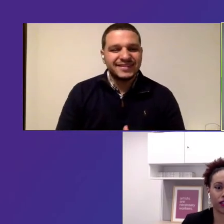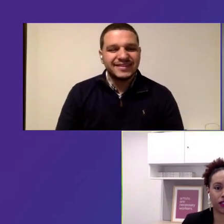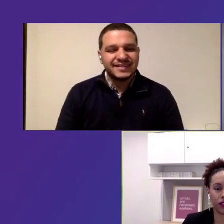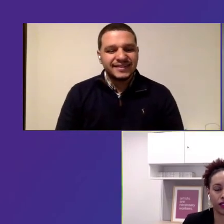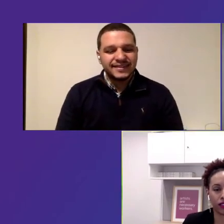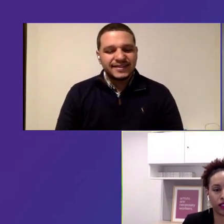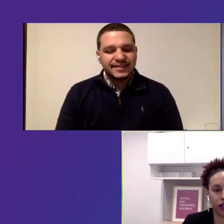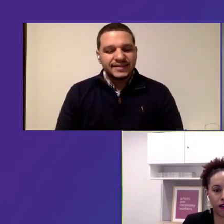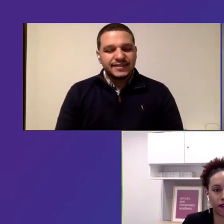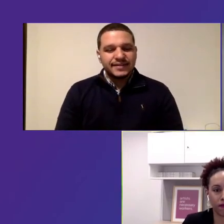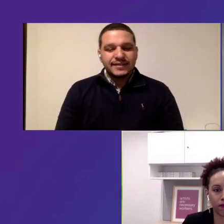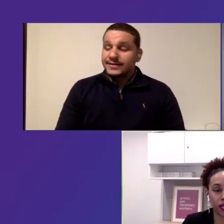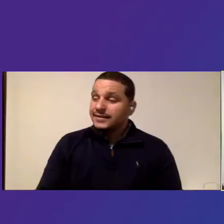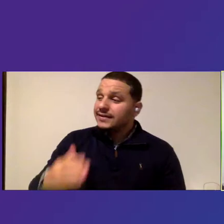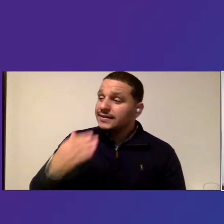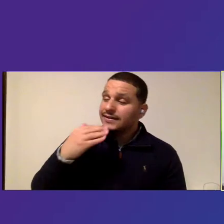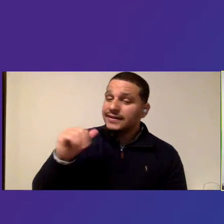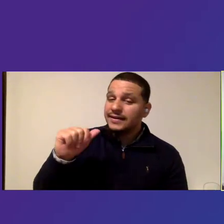Thanks, Alejandra.